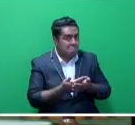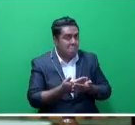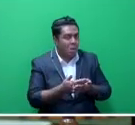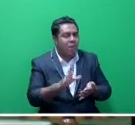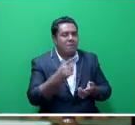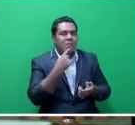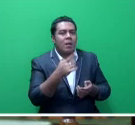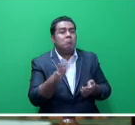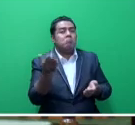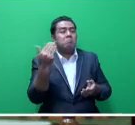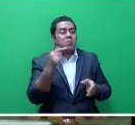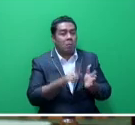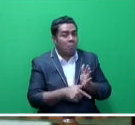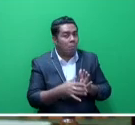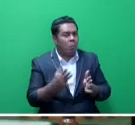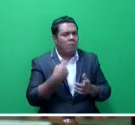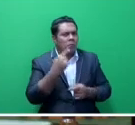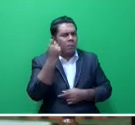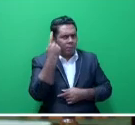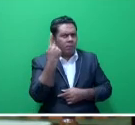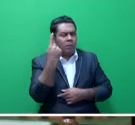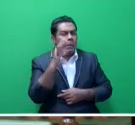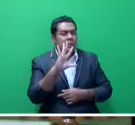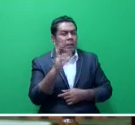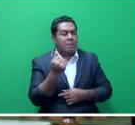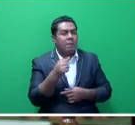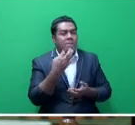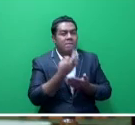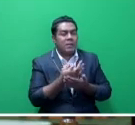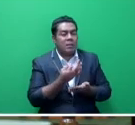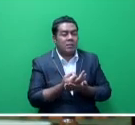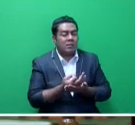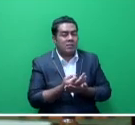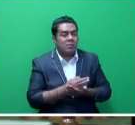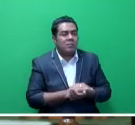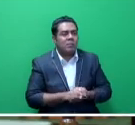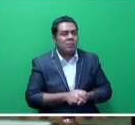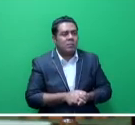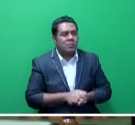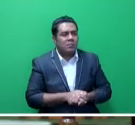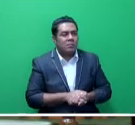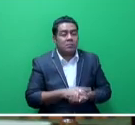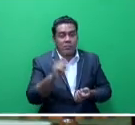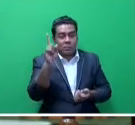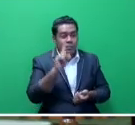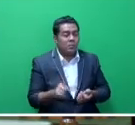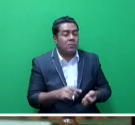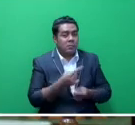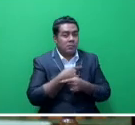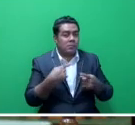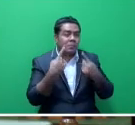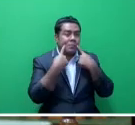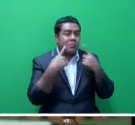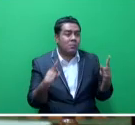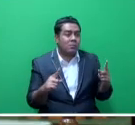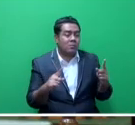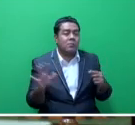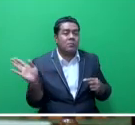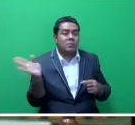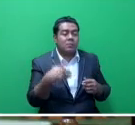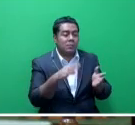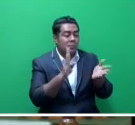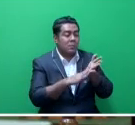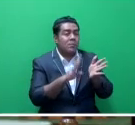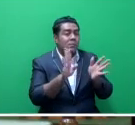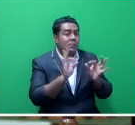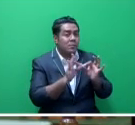time that we might consider some form of funding if the economic situation allows. Today we are announcing, Mr. Speaker, sir, that all MBBS